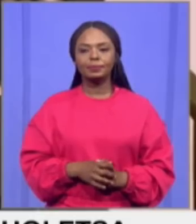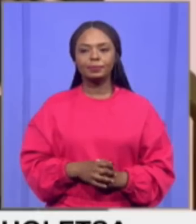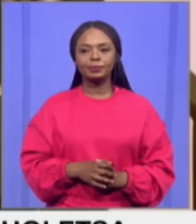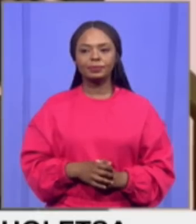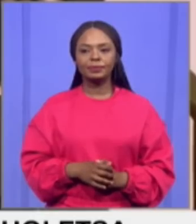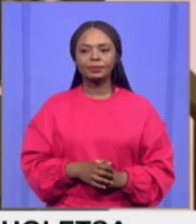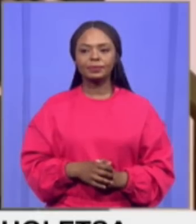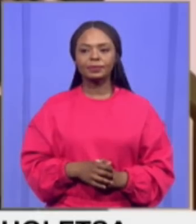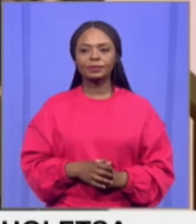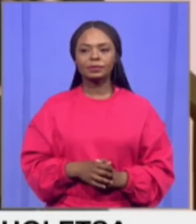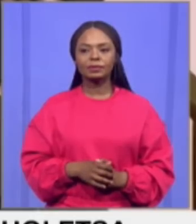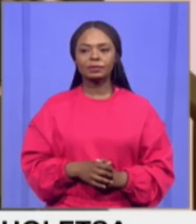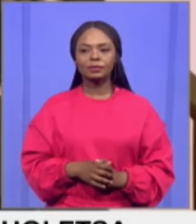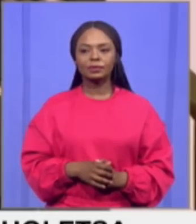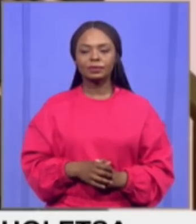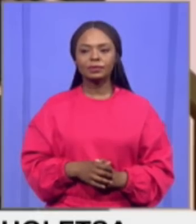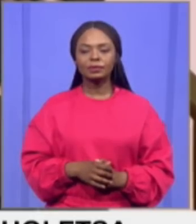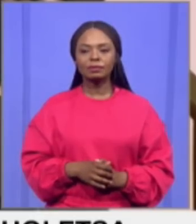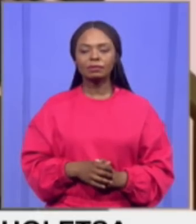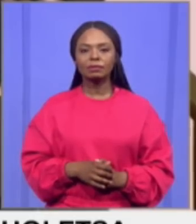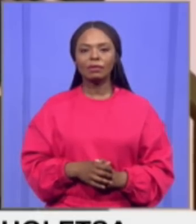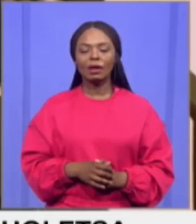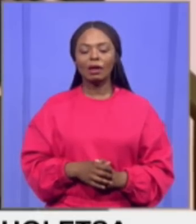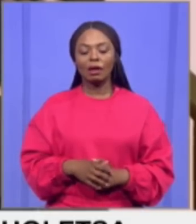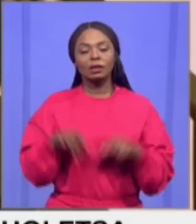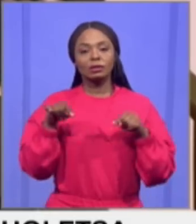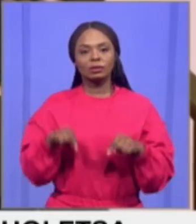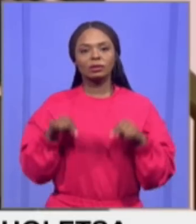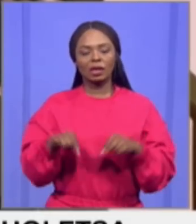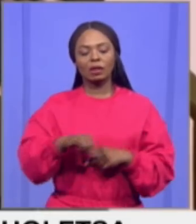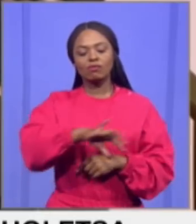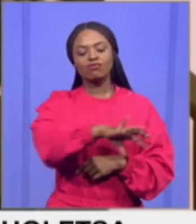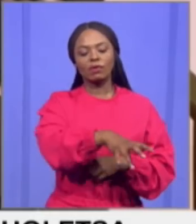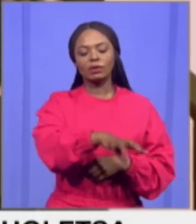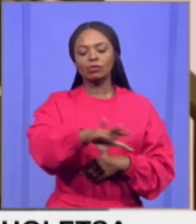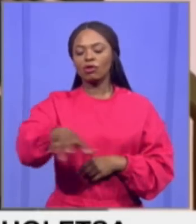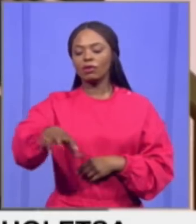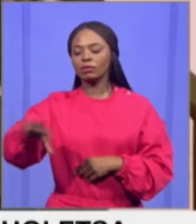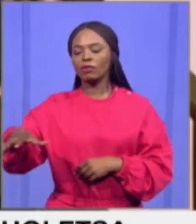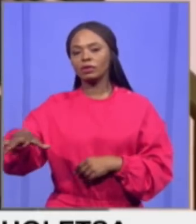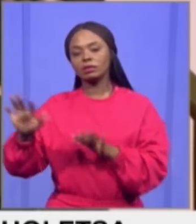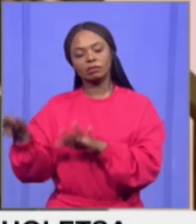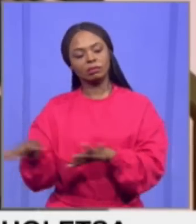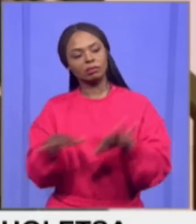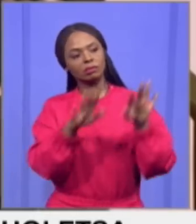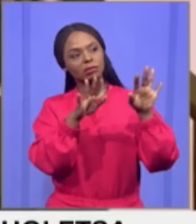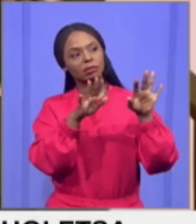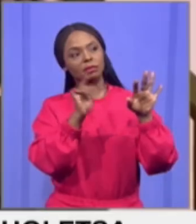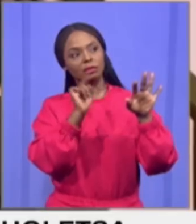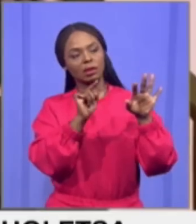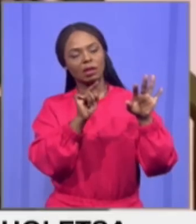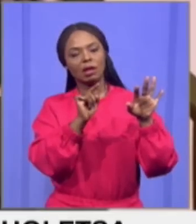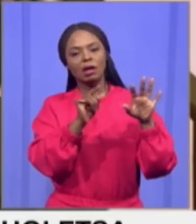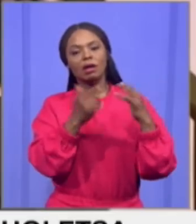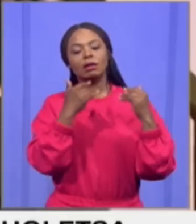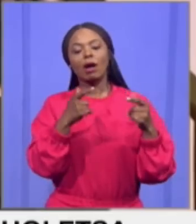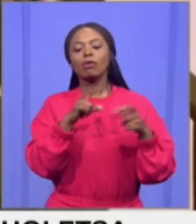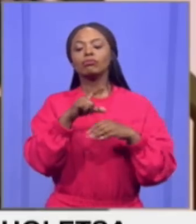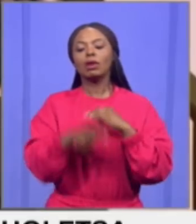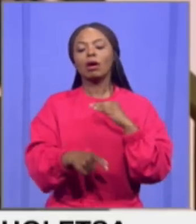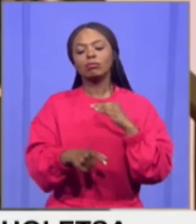And today, the various provinces that will be looking at you in the way that you held this